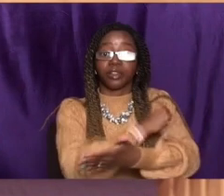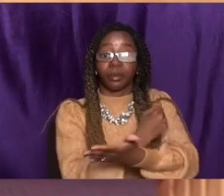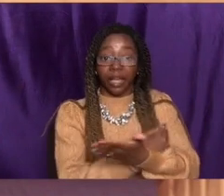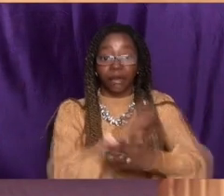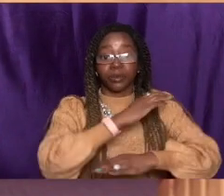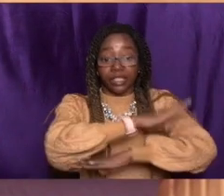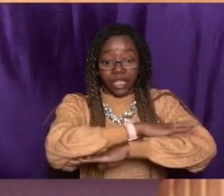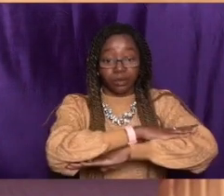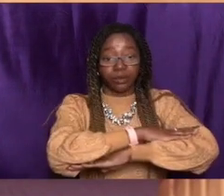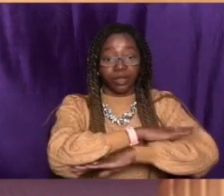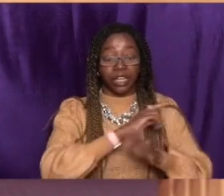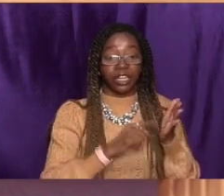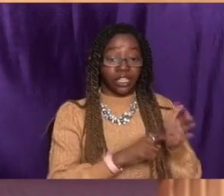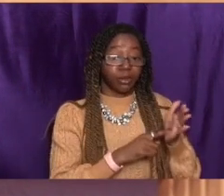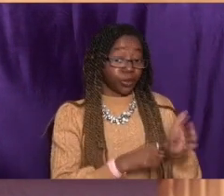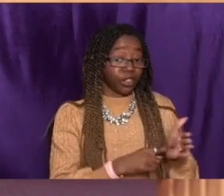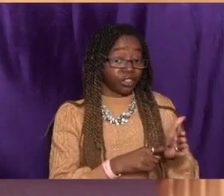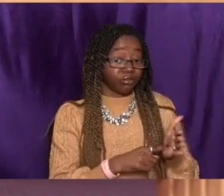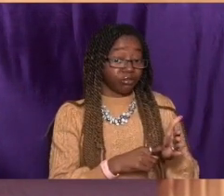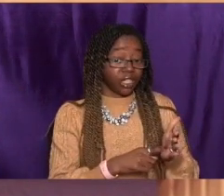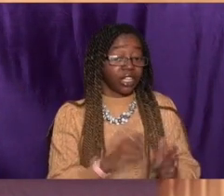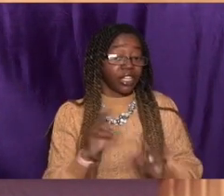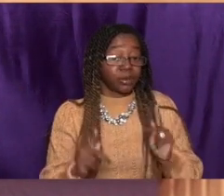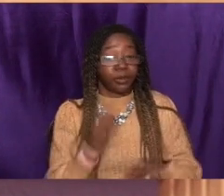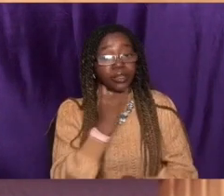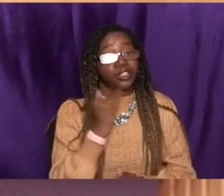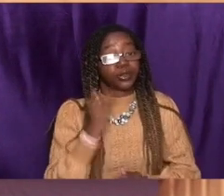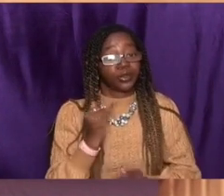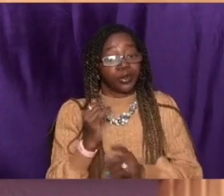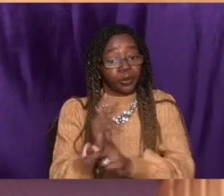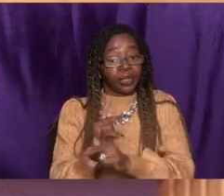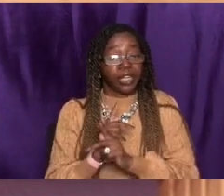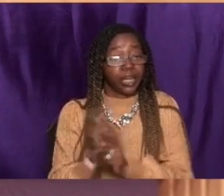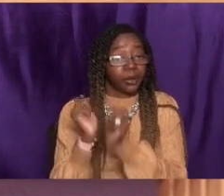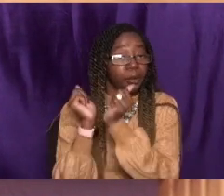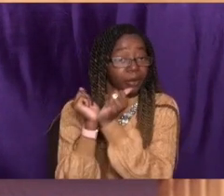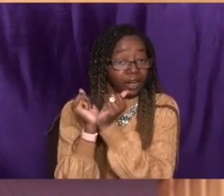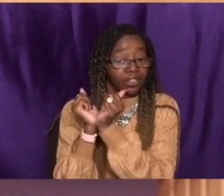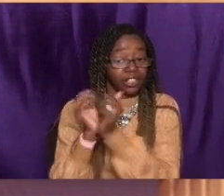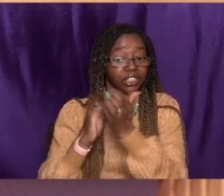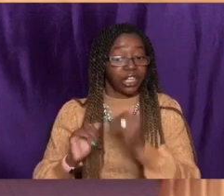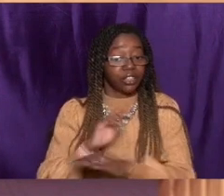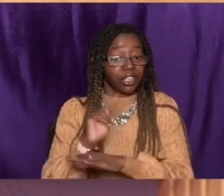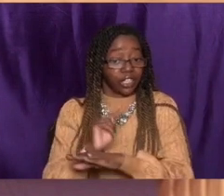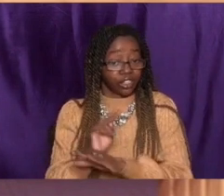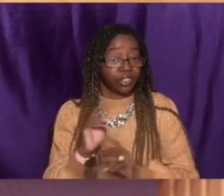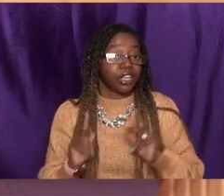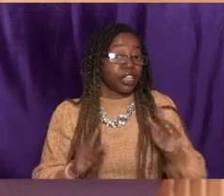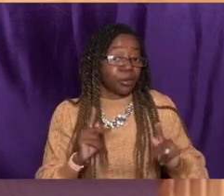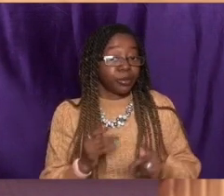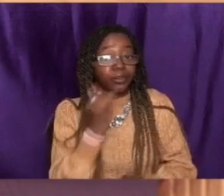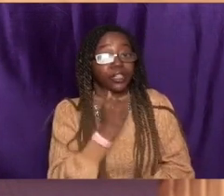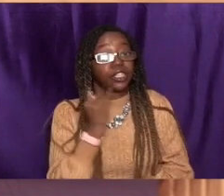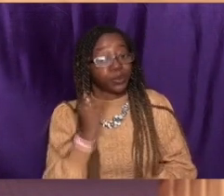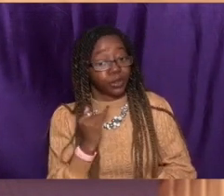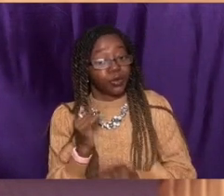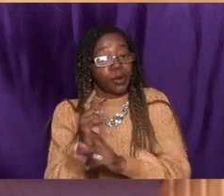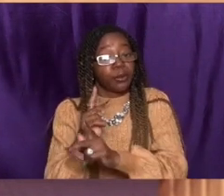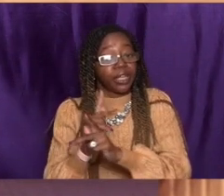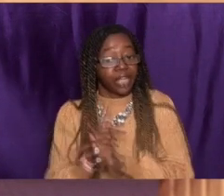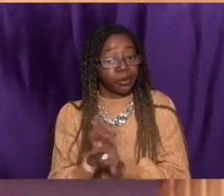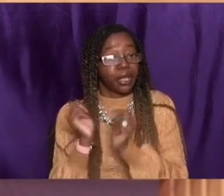in frustration over the fact that the people of Israel were being held captive in that nation, that the people of Israel were being